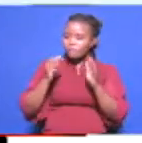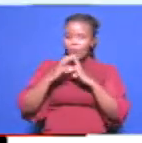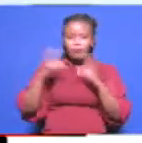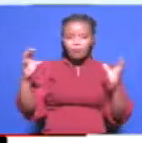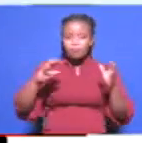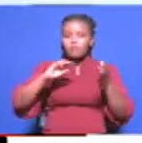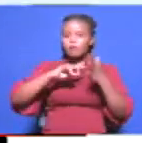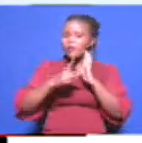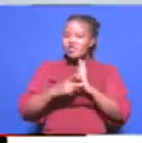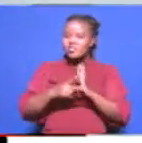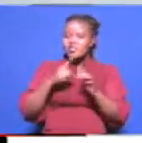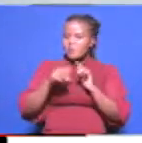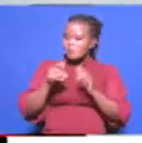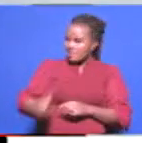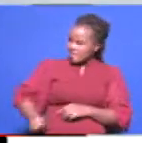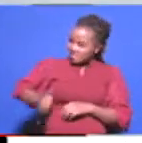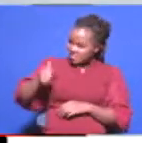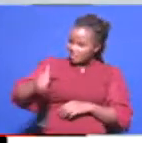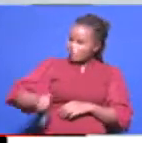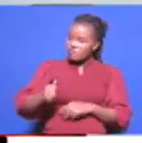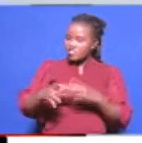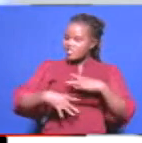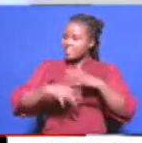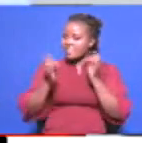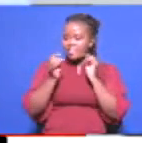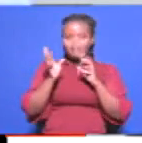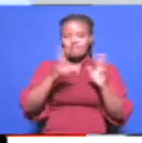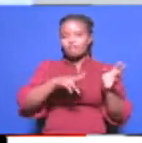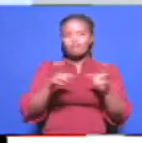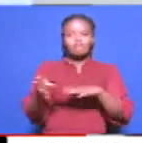interests have been the norm. Yastahili,